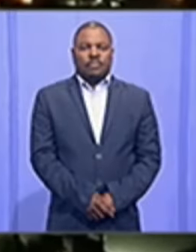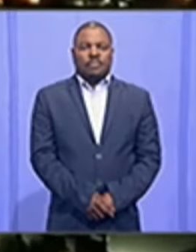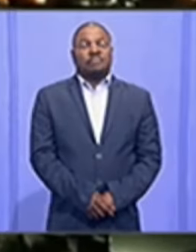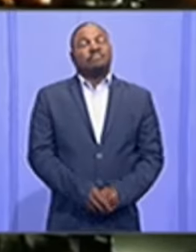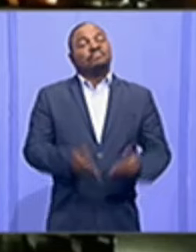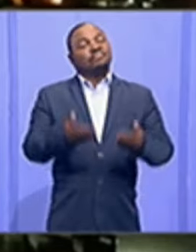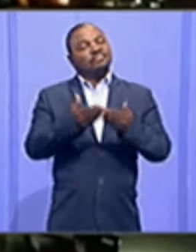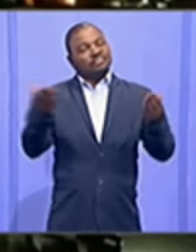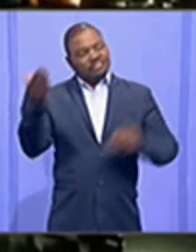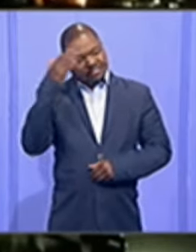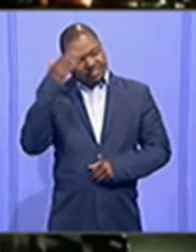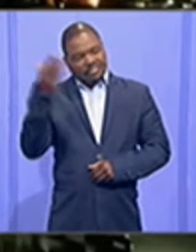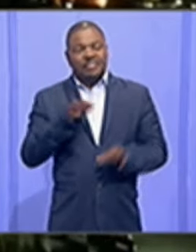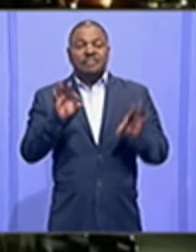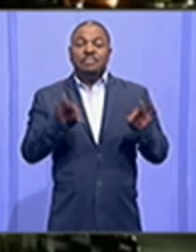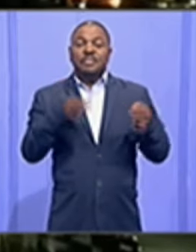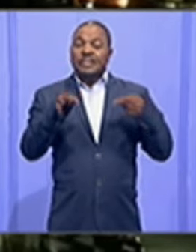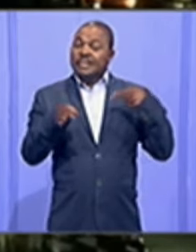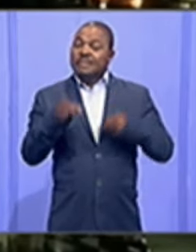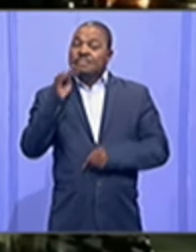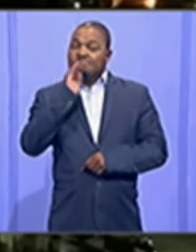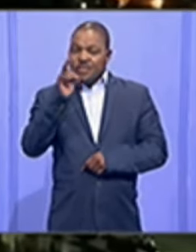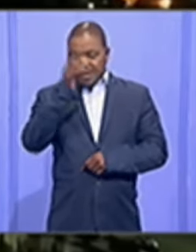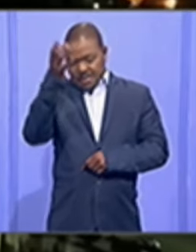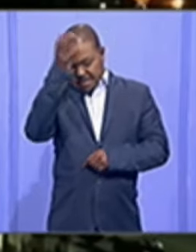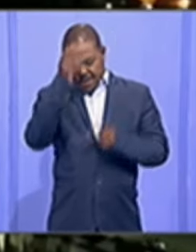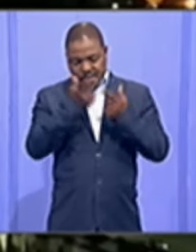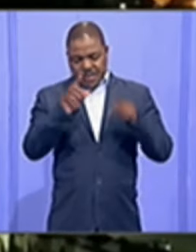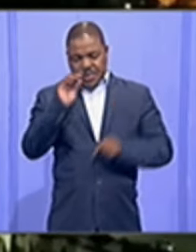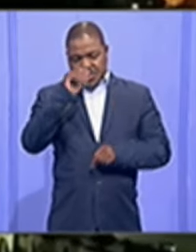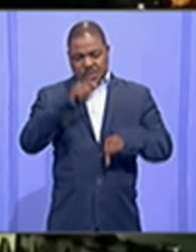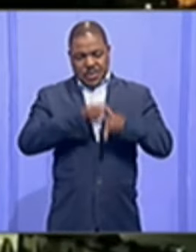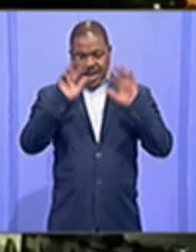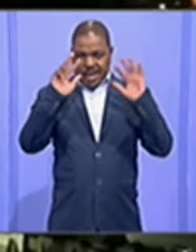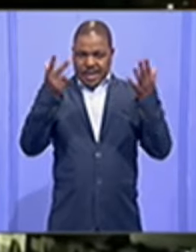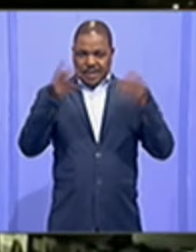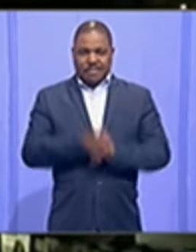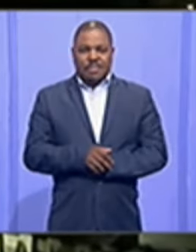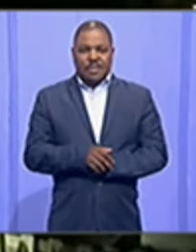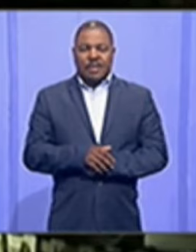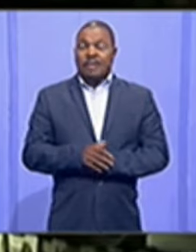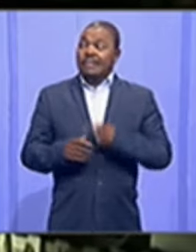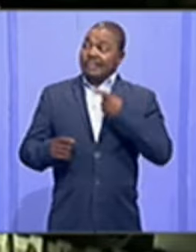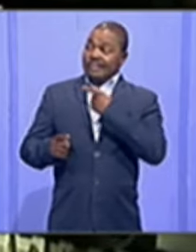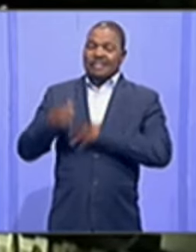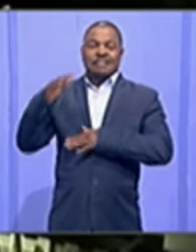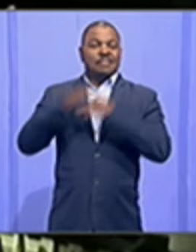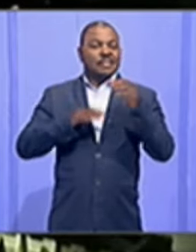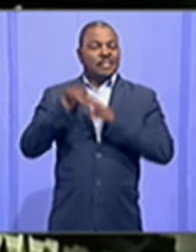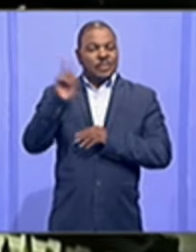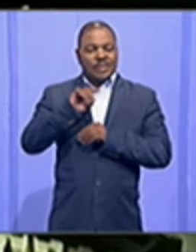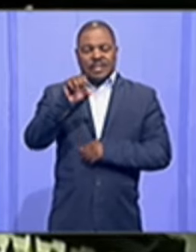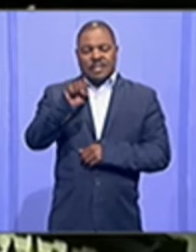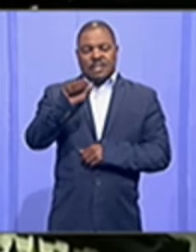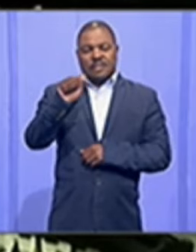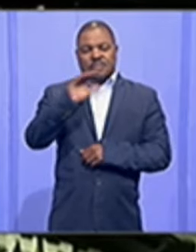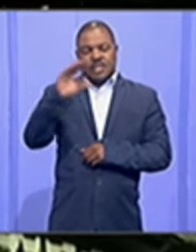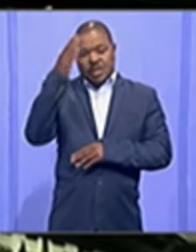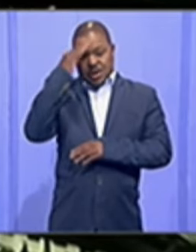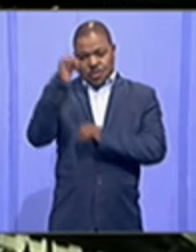le shumadume molotsana o re go roxa go ditaba tsa leleme la Sepedi e rinya seswae go metse ke di kantoro go lotsa SABC tse di le go ka Auckland